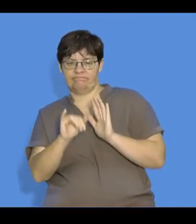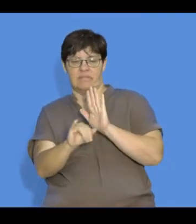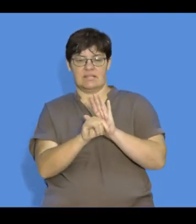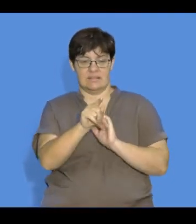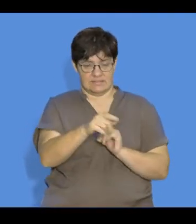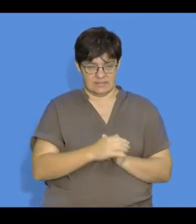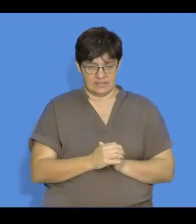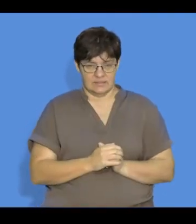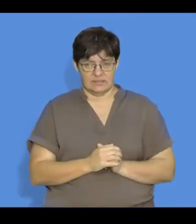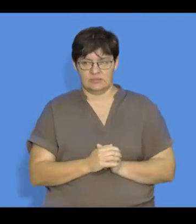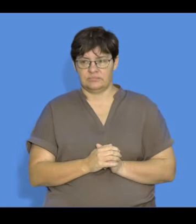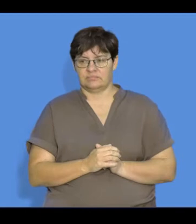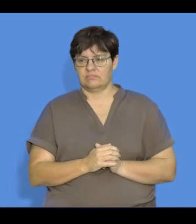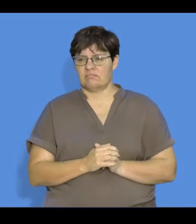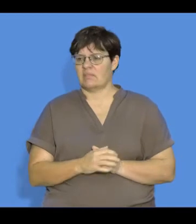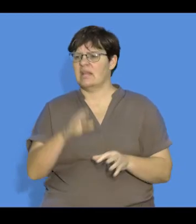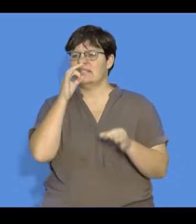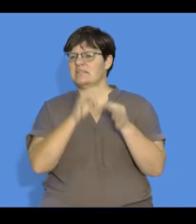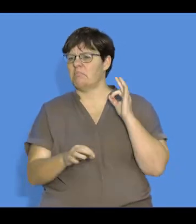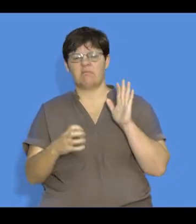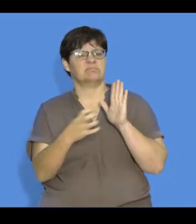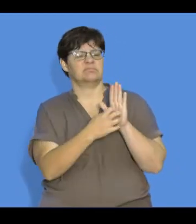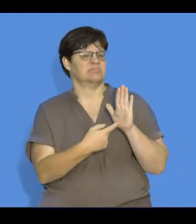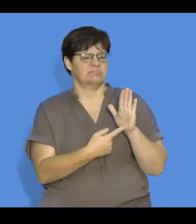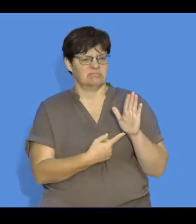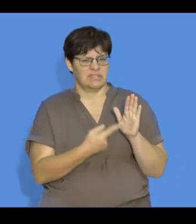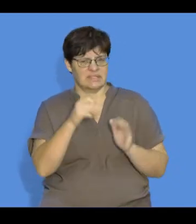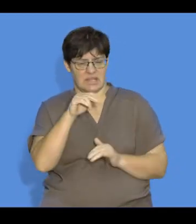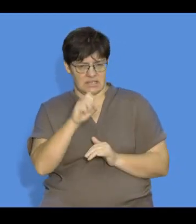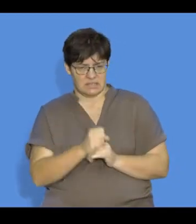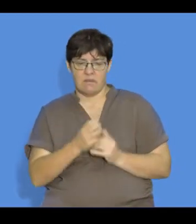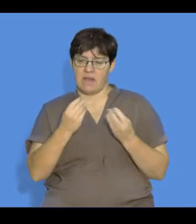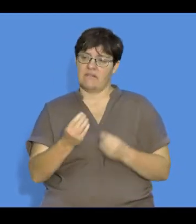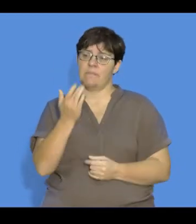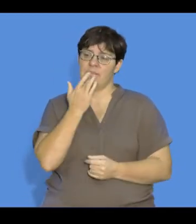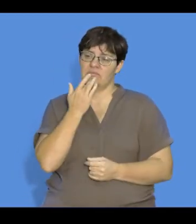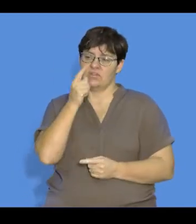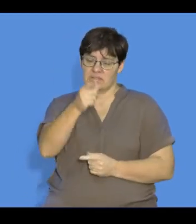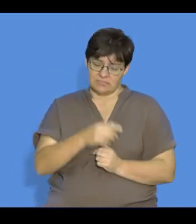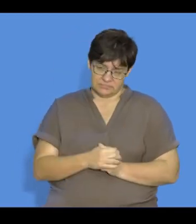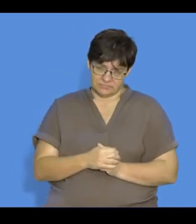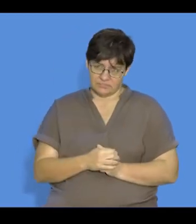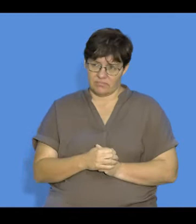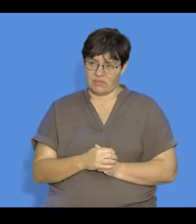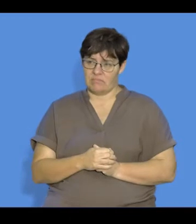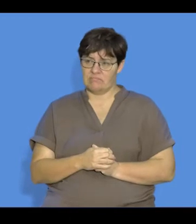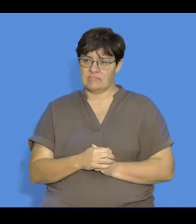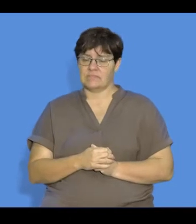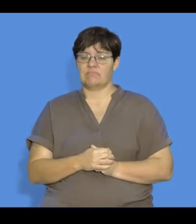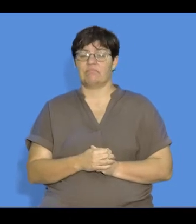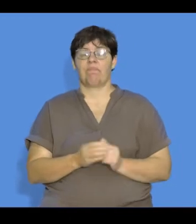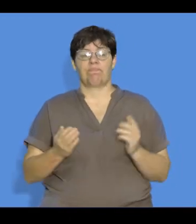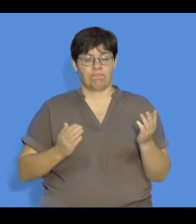identify a series circuit. So this is a simple series circuit whereby we have got a battery or a cell. Okay, so all the